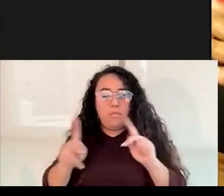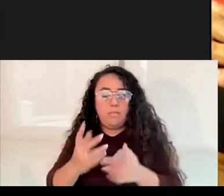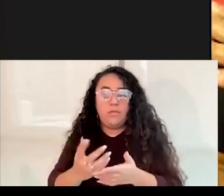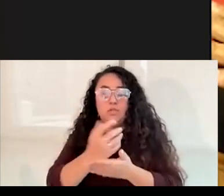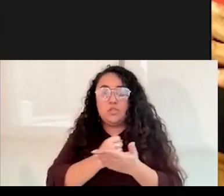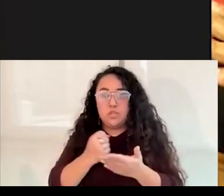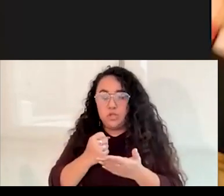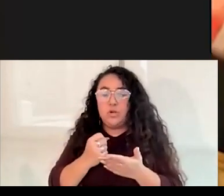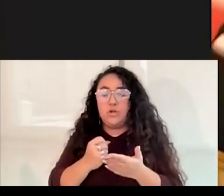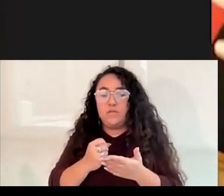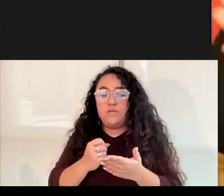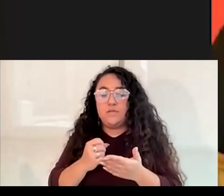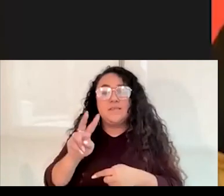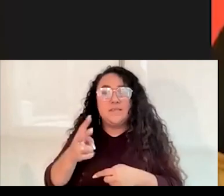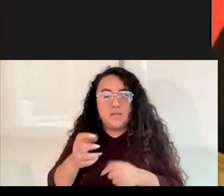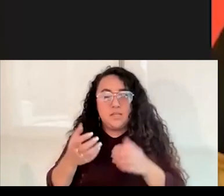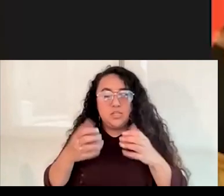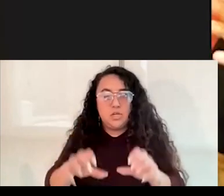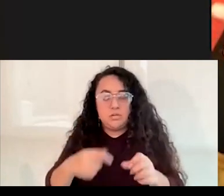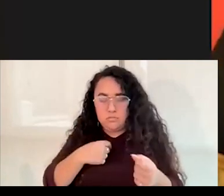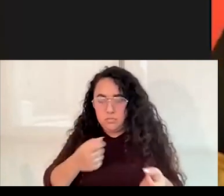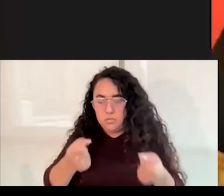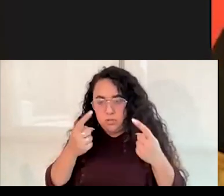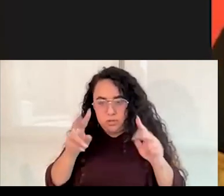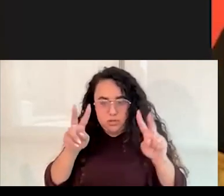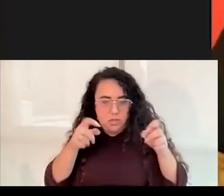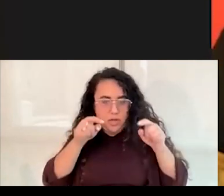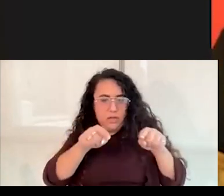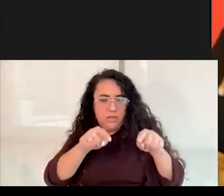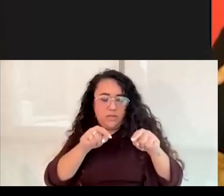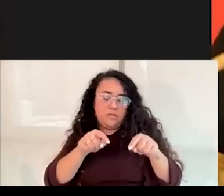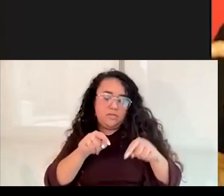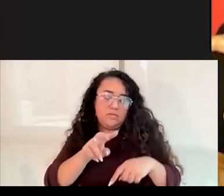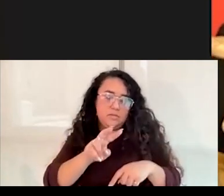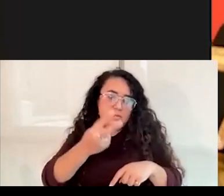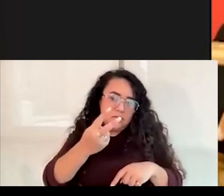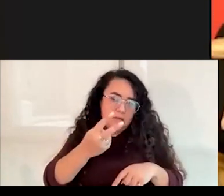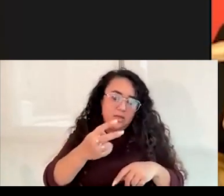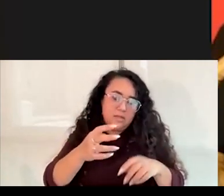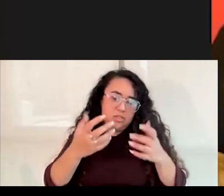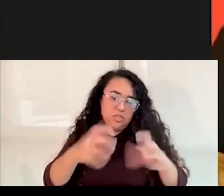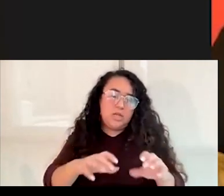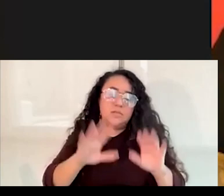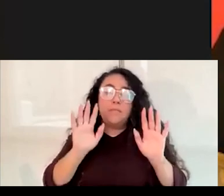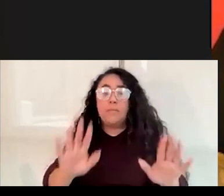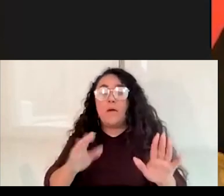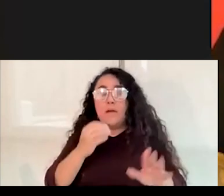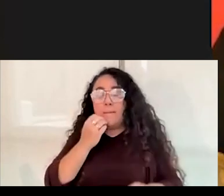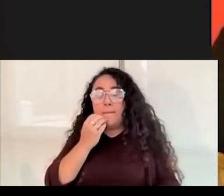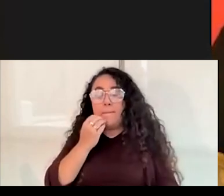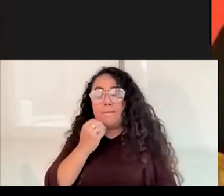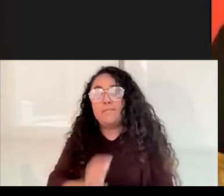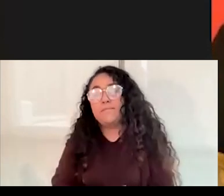a second chance, hence the title of the film, Second Chance. But